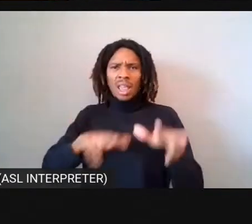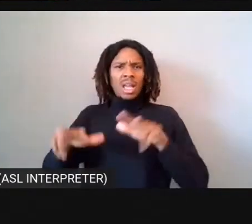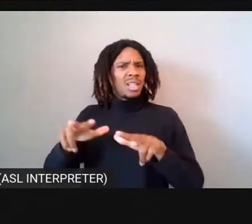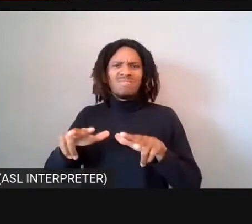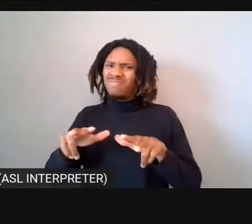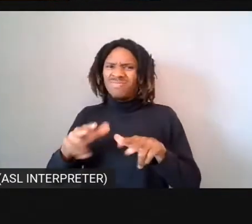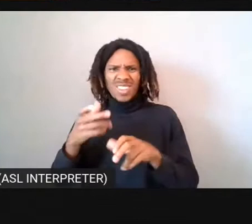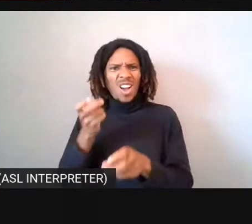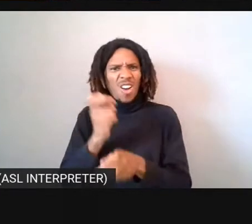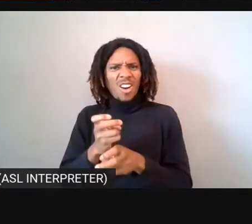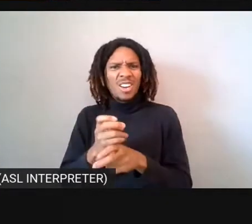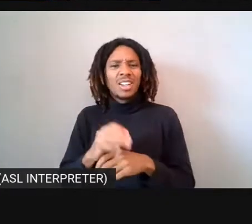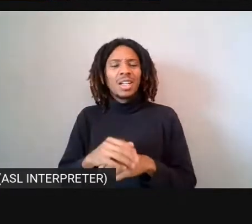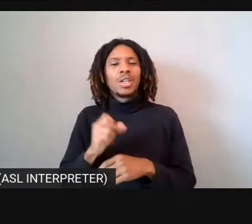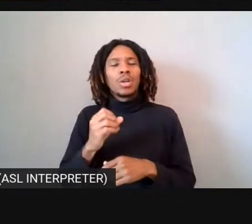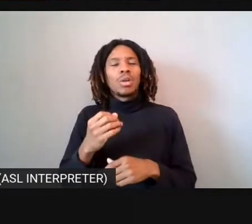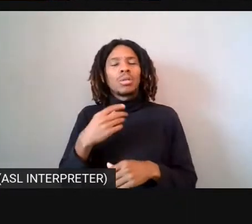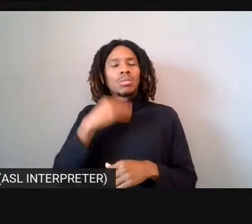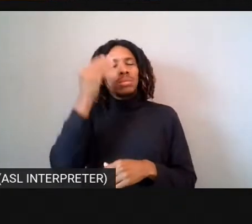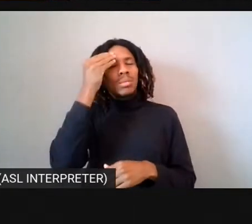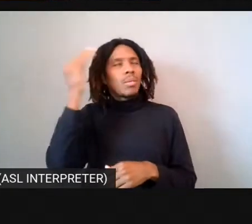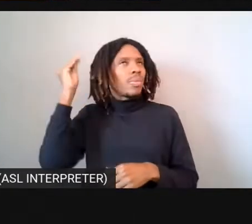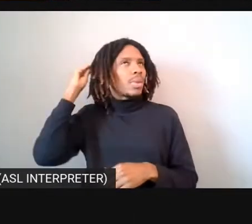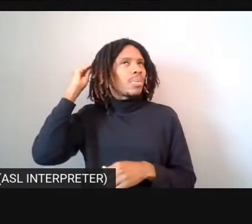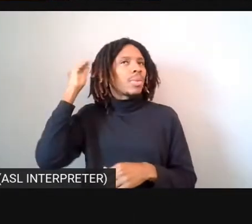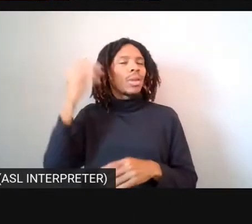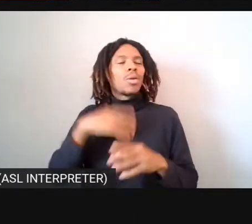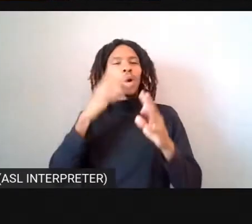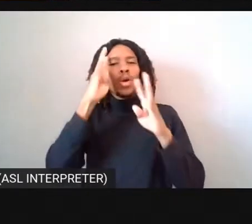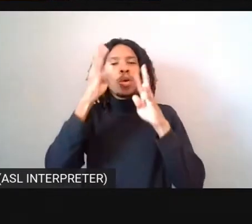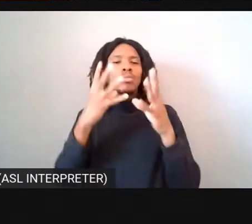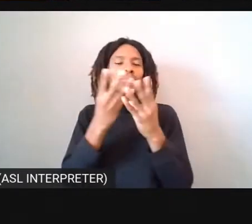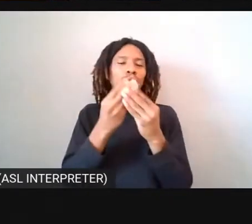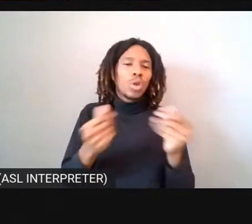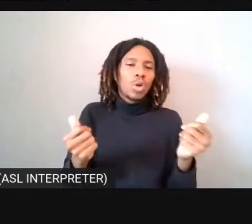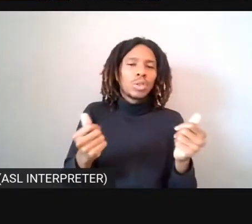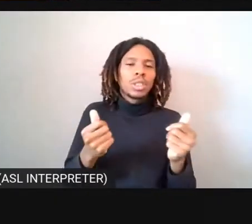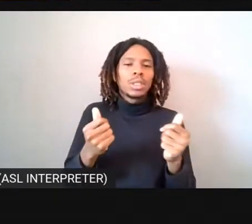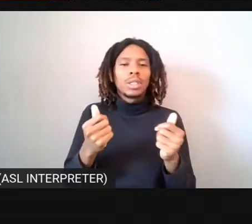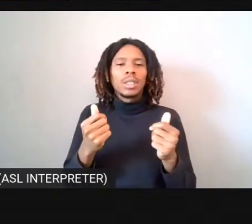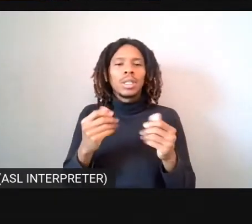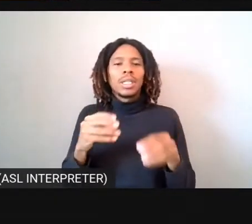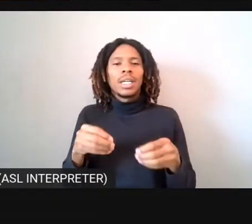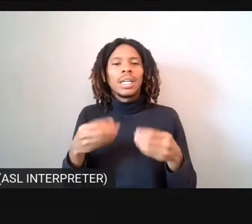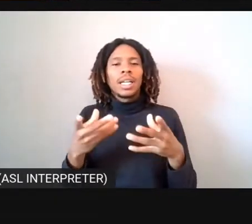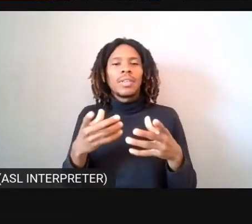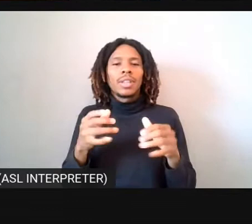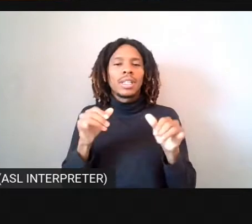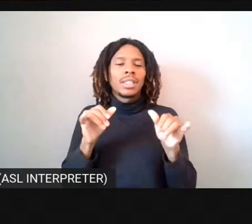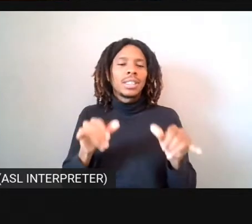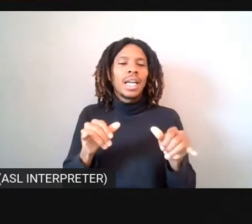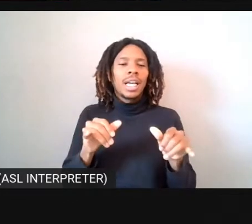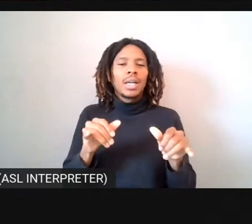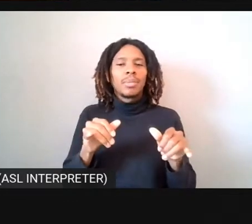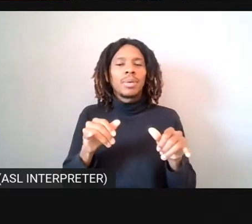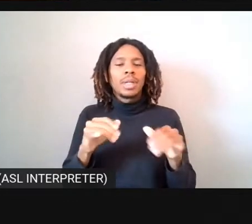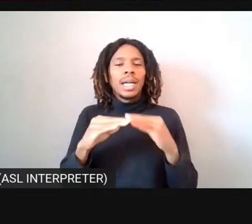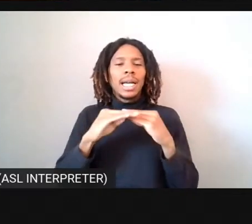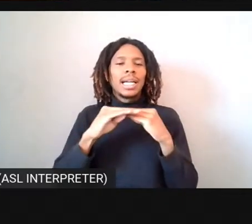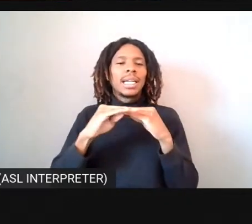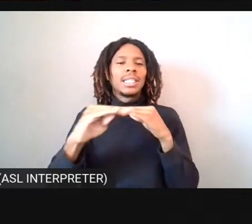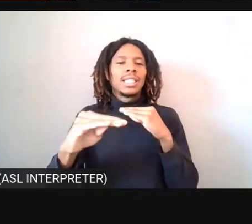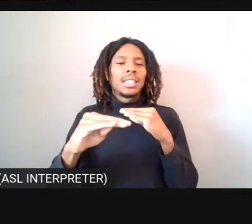So it is with this in mind that we created this solution to give them the same operational consistency that they have